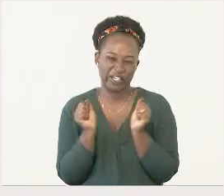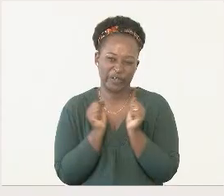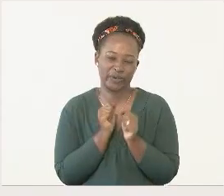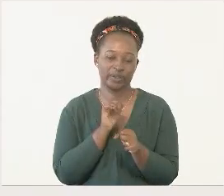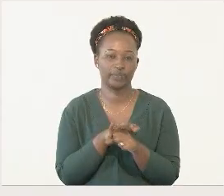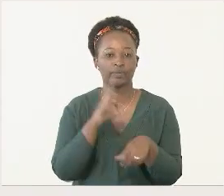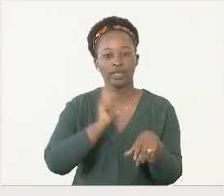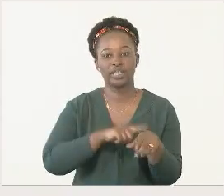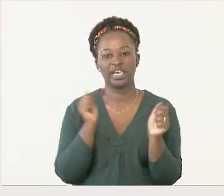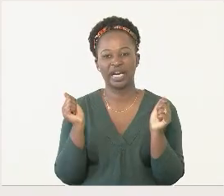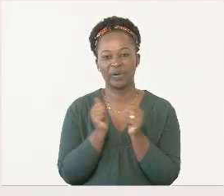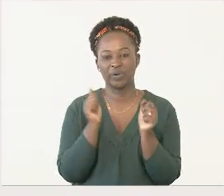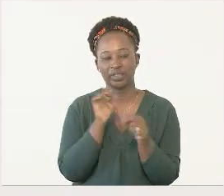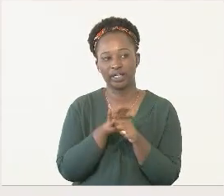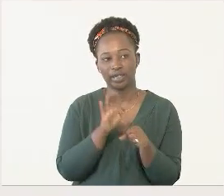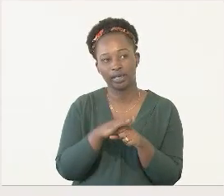is too cold, you know that